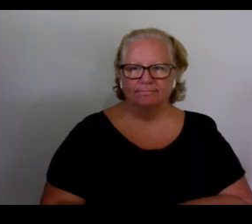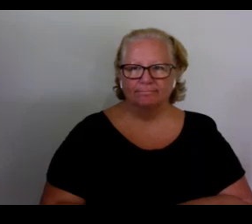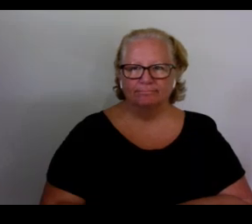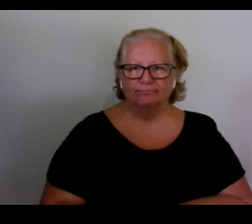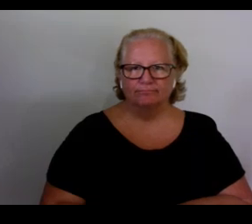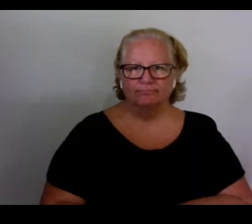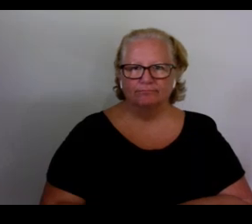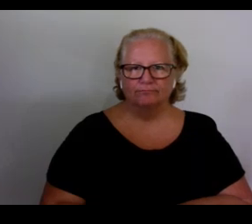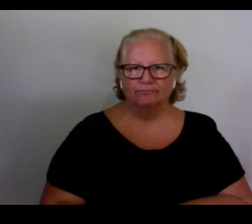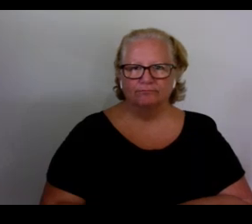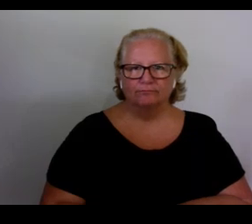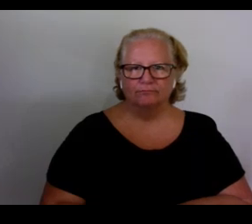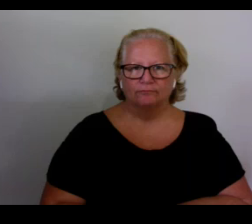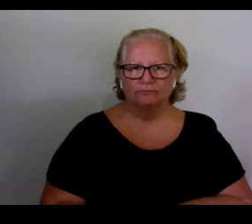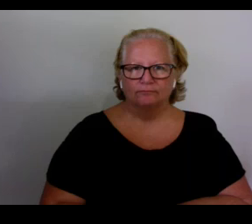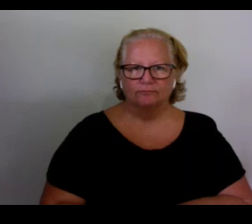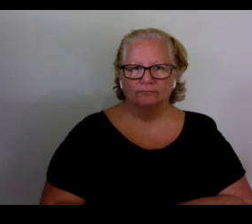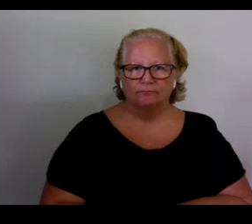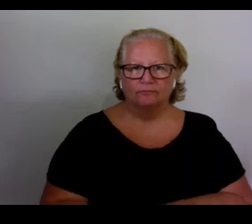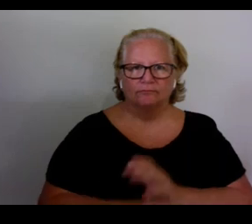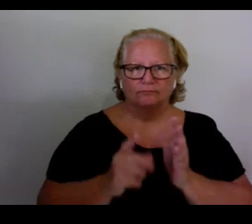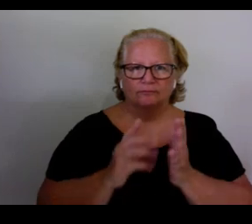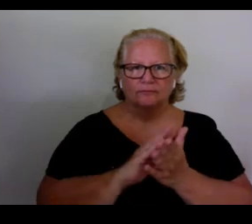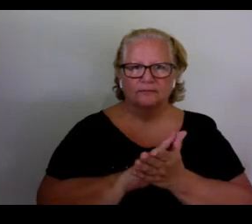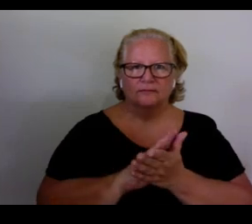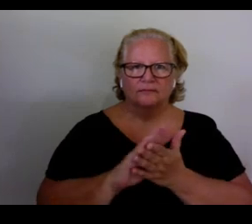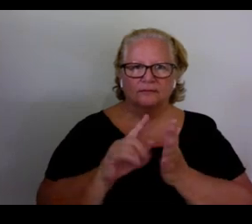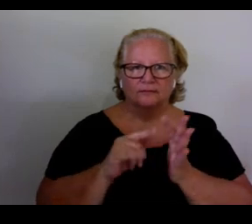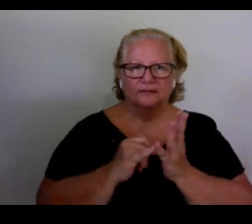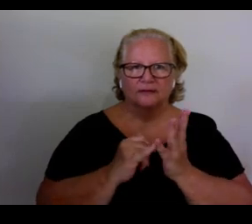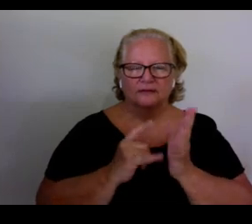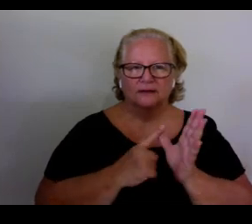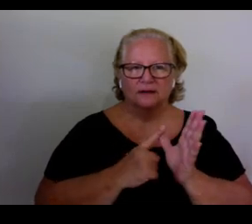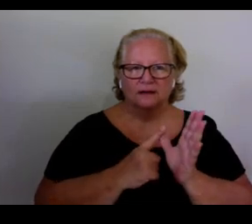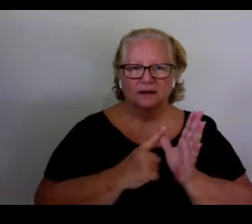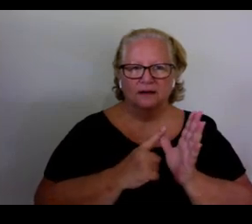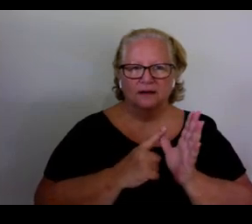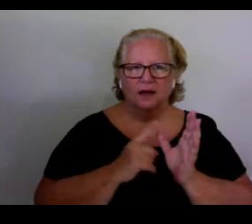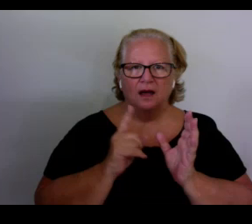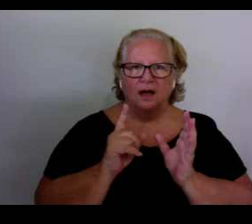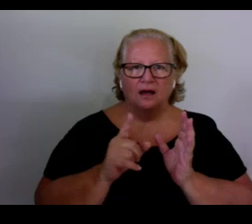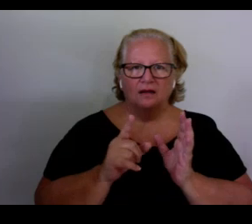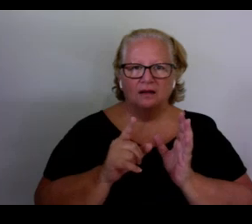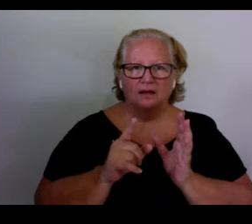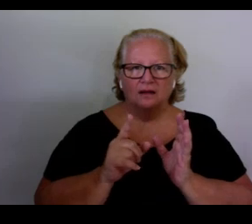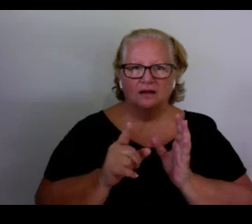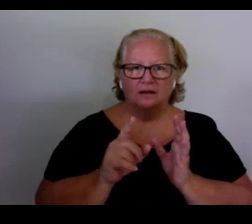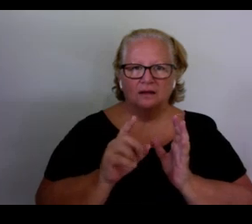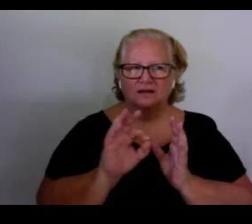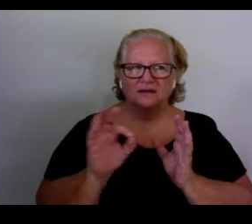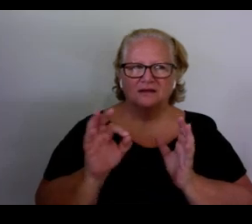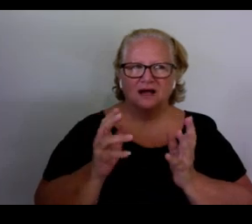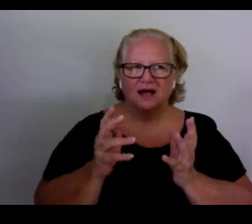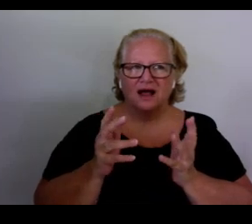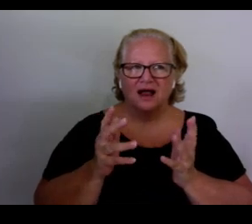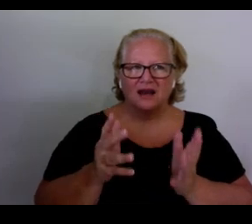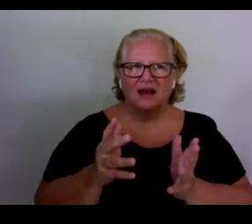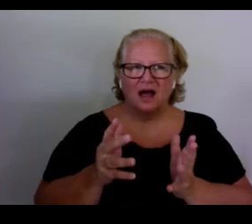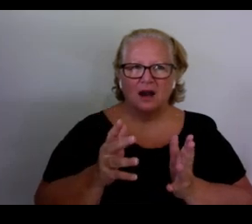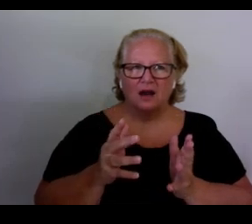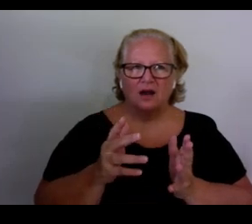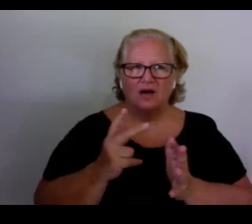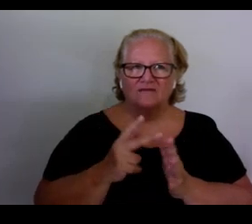so is it HESA? H-U? Yeah. Yeah. It doesn't allow for just financial